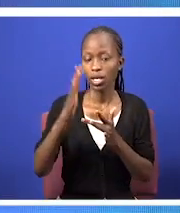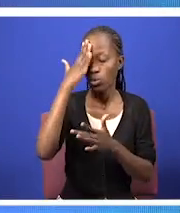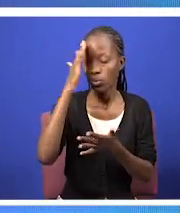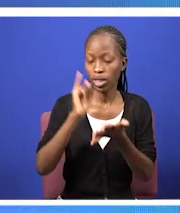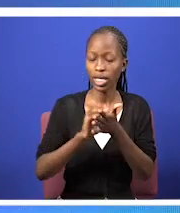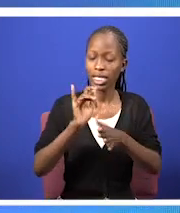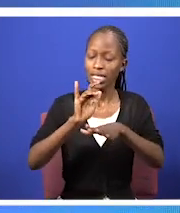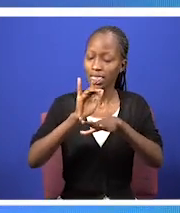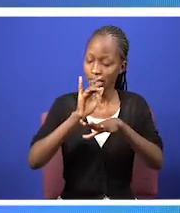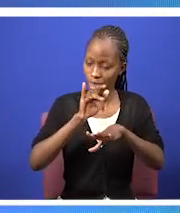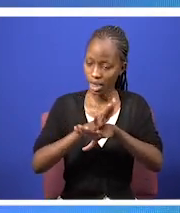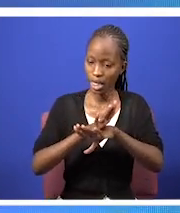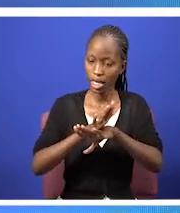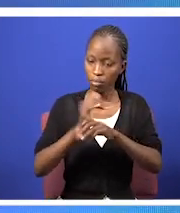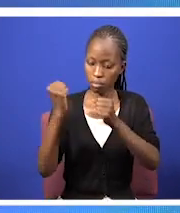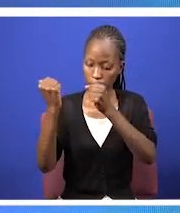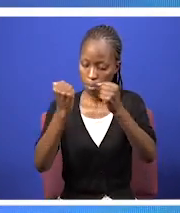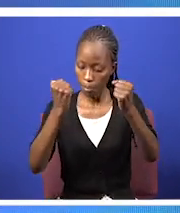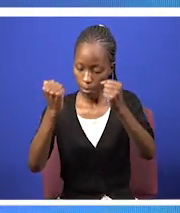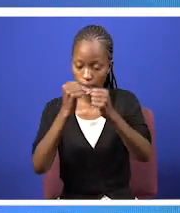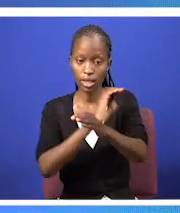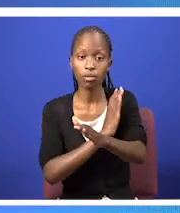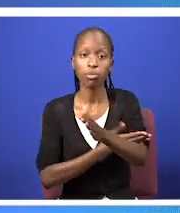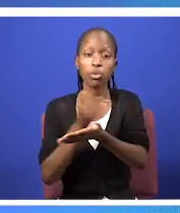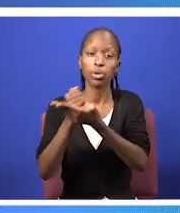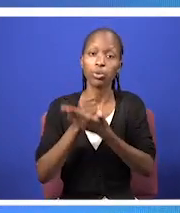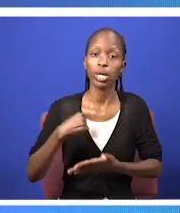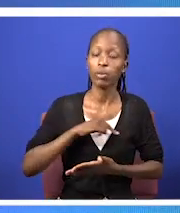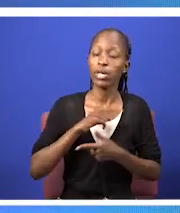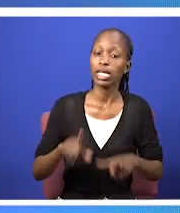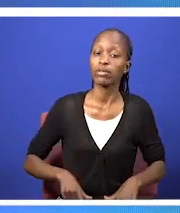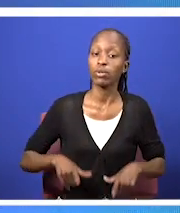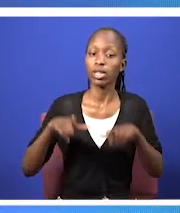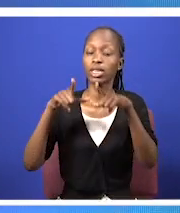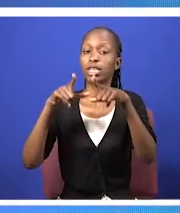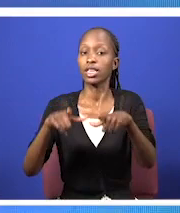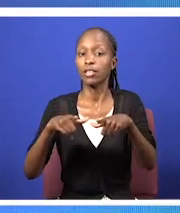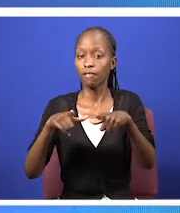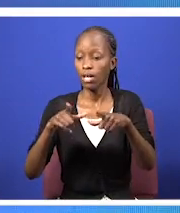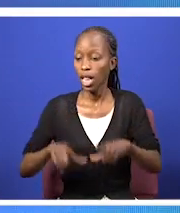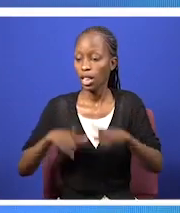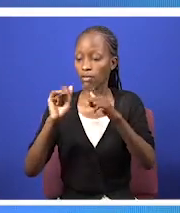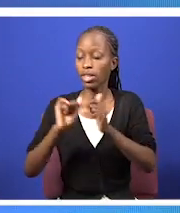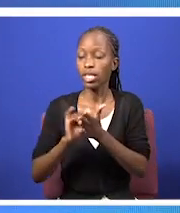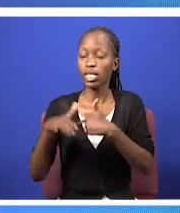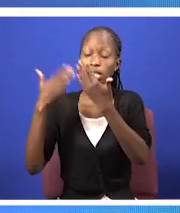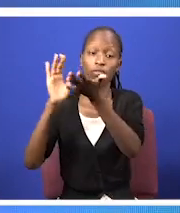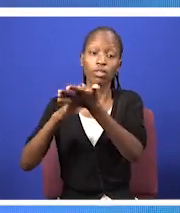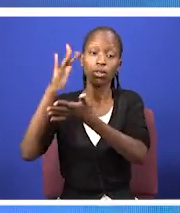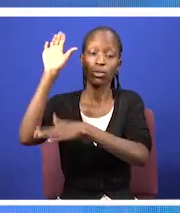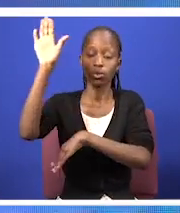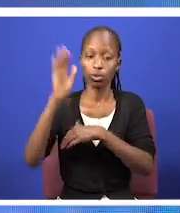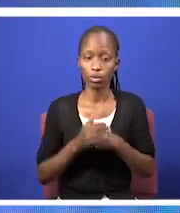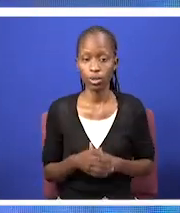Jesus knew that he was sending some serious power to help us to live a life that not only glorifies him, but does things that